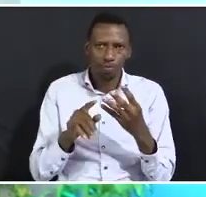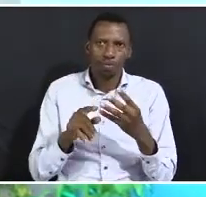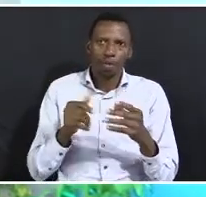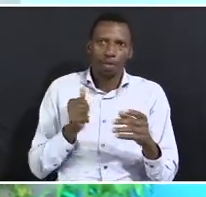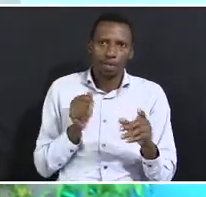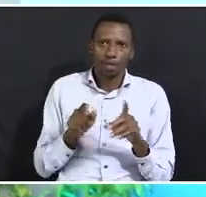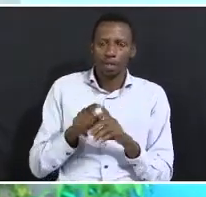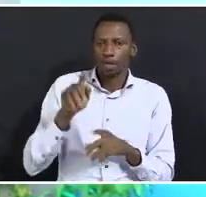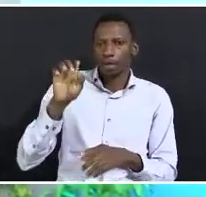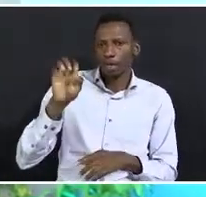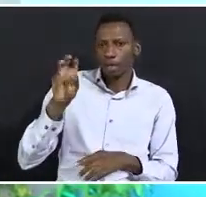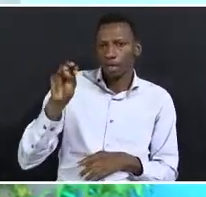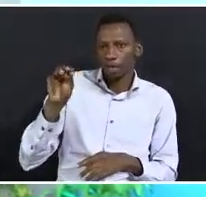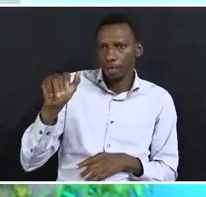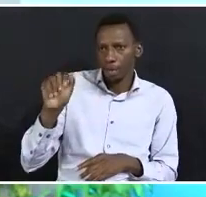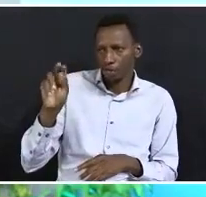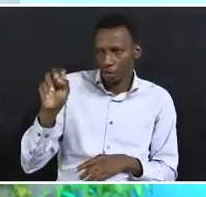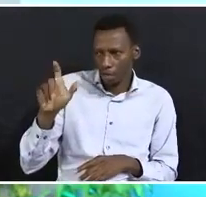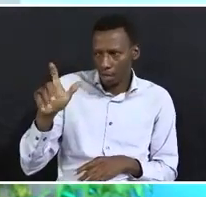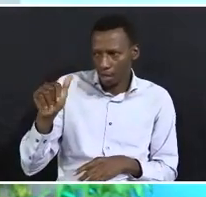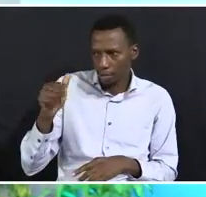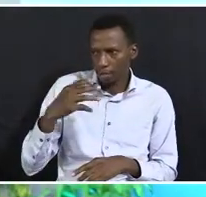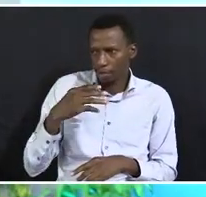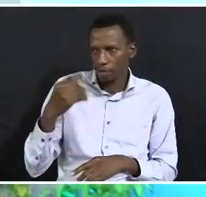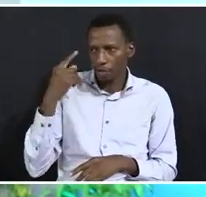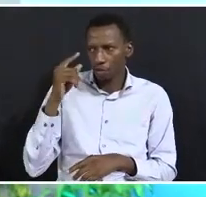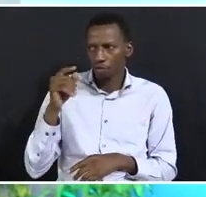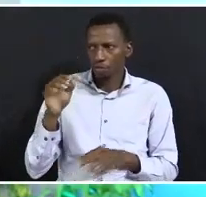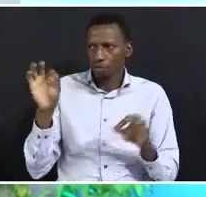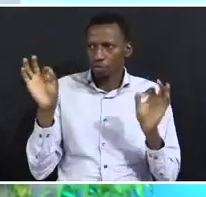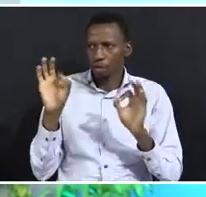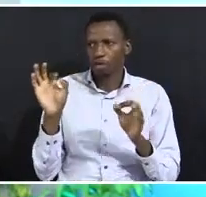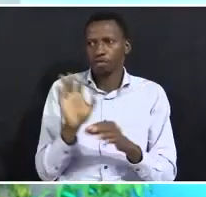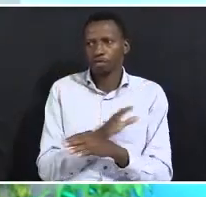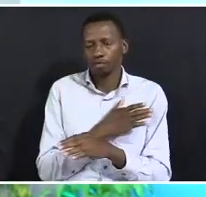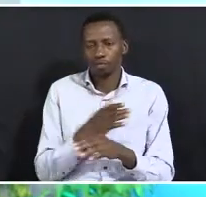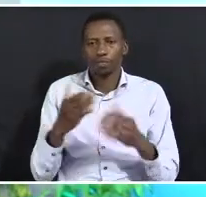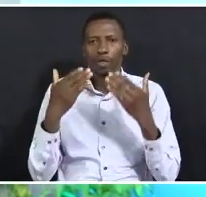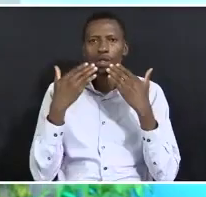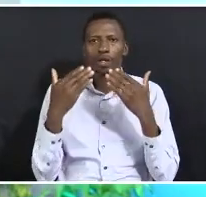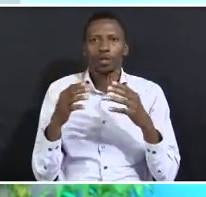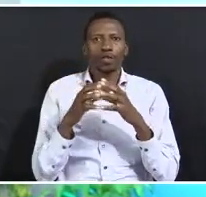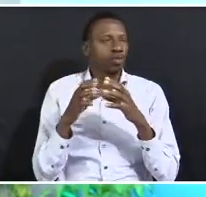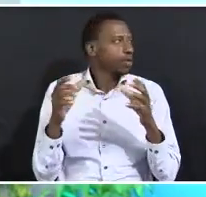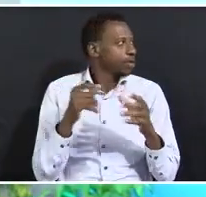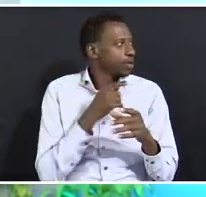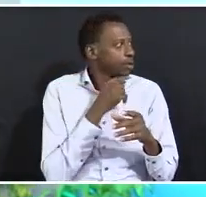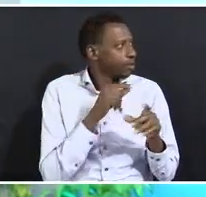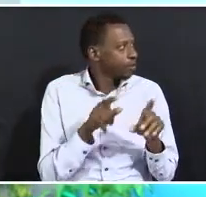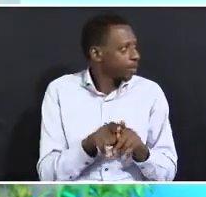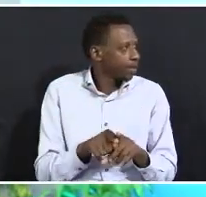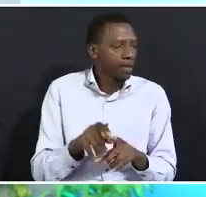Sister Emelina, for the wonderful singing. Thank you so much, Brother Favor